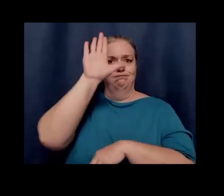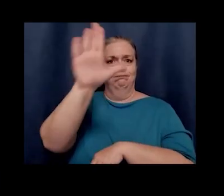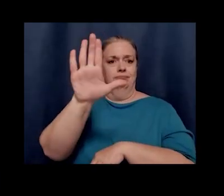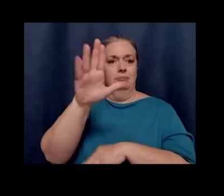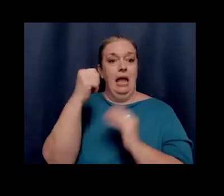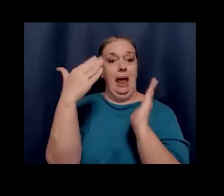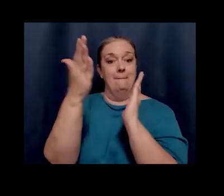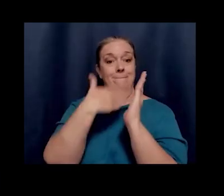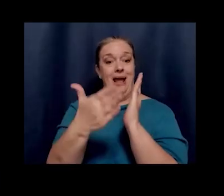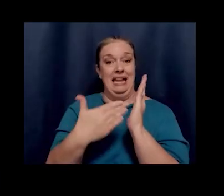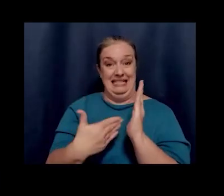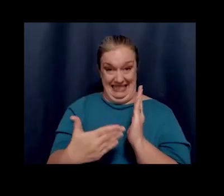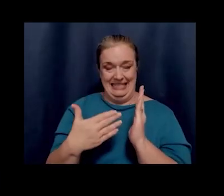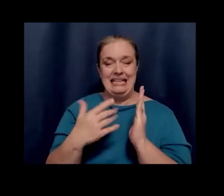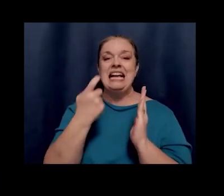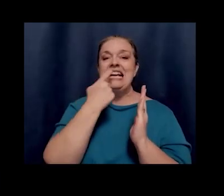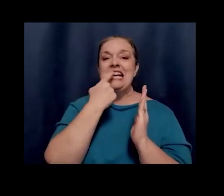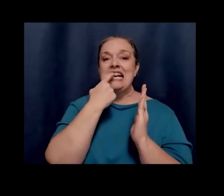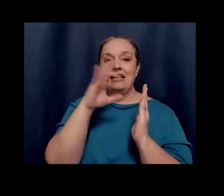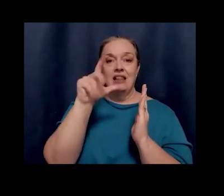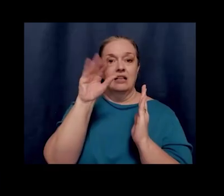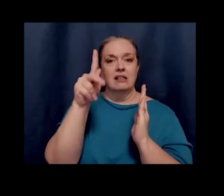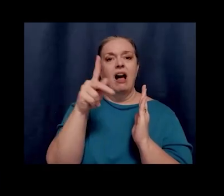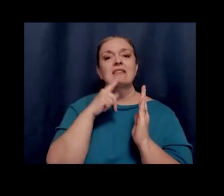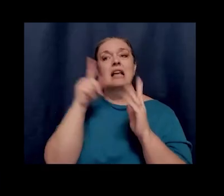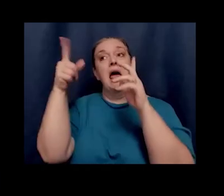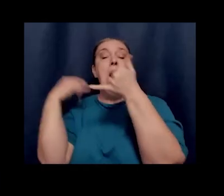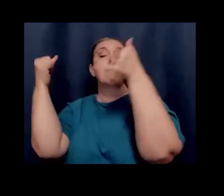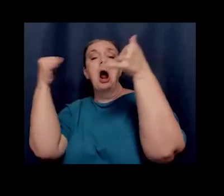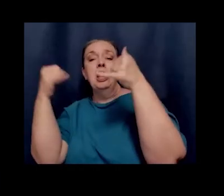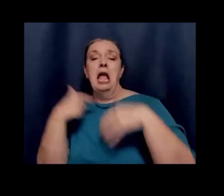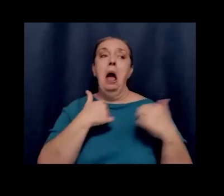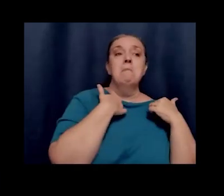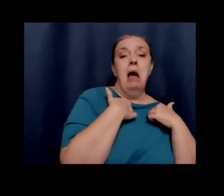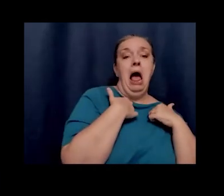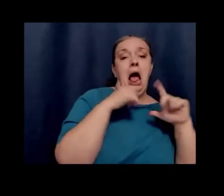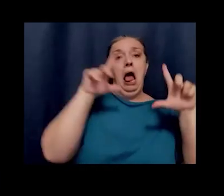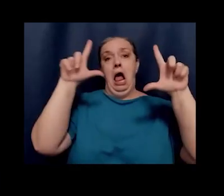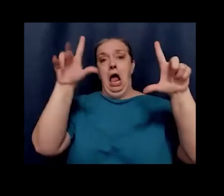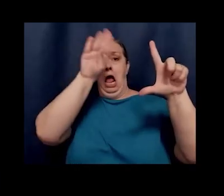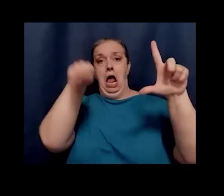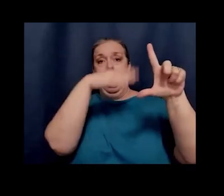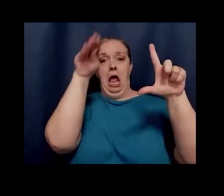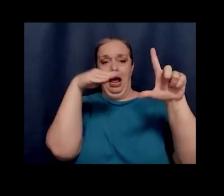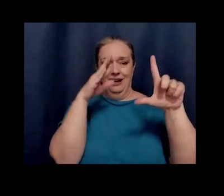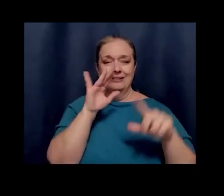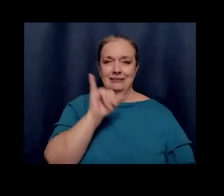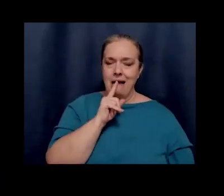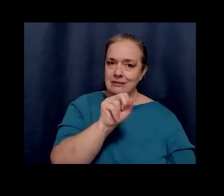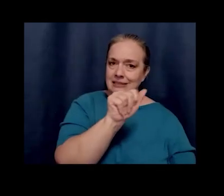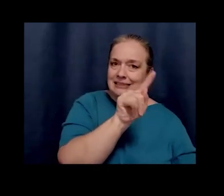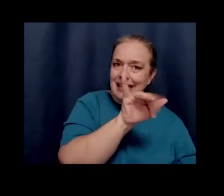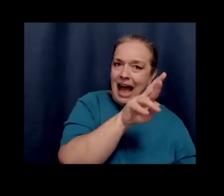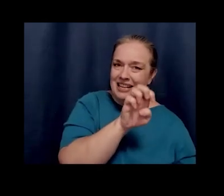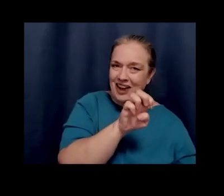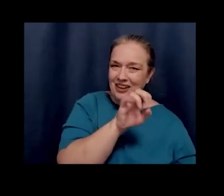glass clock with funny sayings like, "I'm taking a bath" or "having a party." And the satire of his paintings finds expression in his own